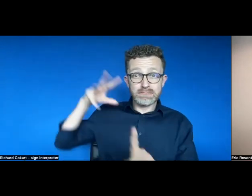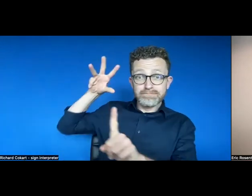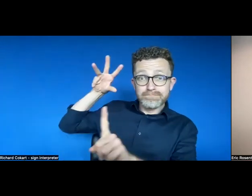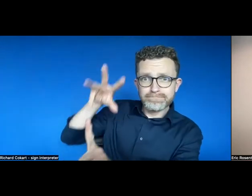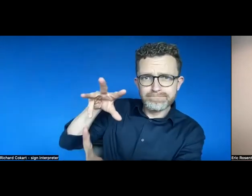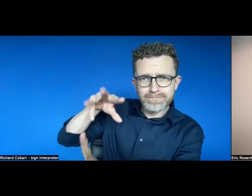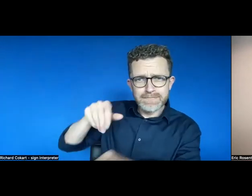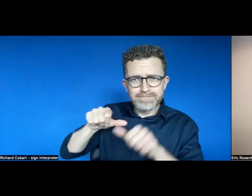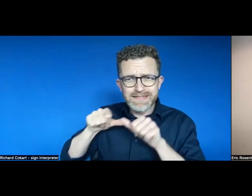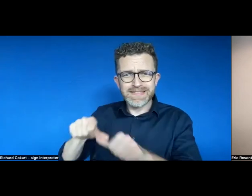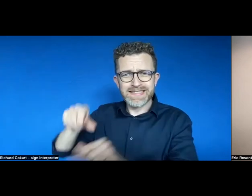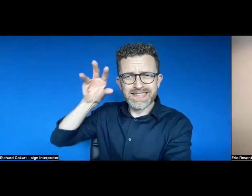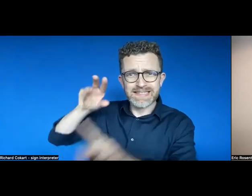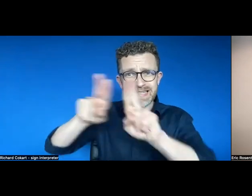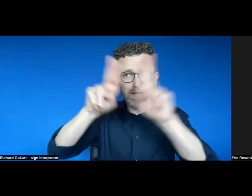generously. Thank you.